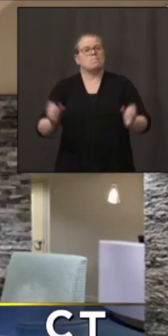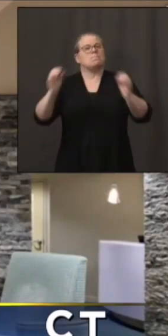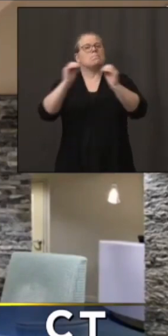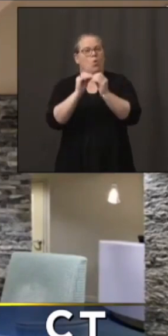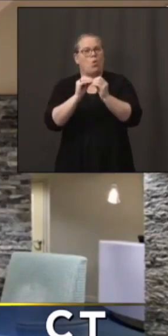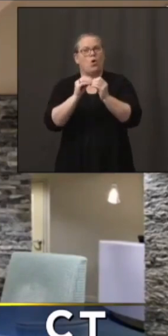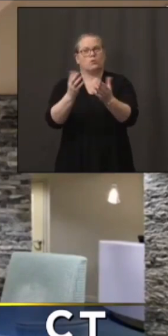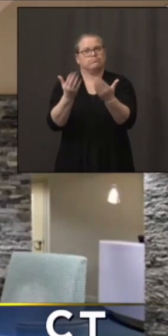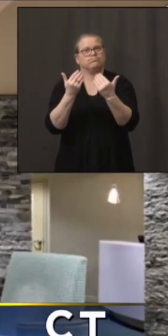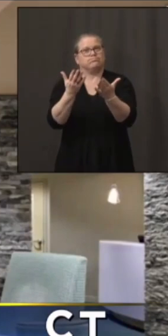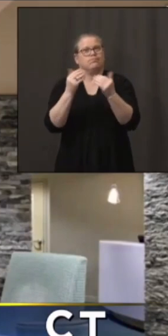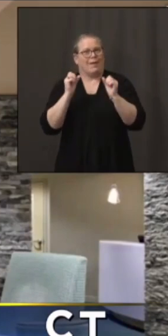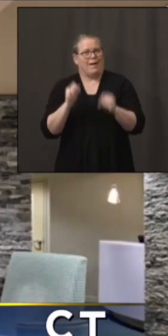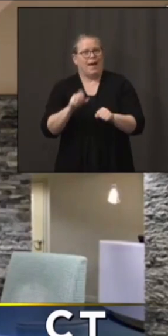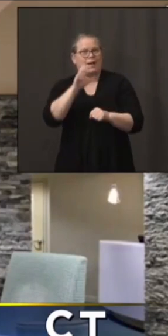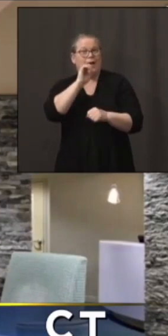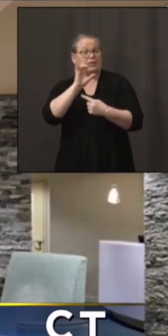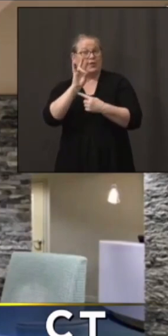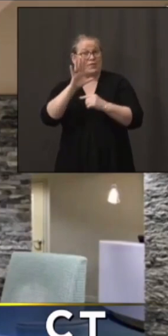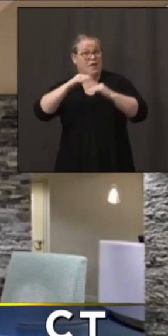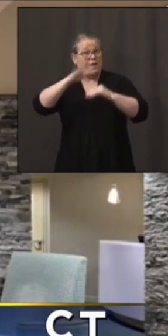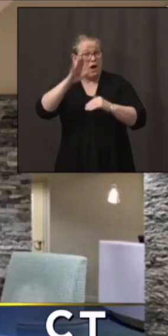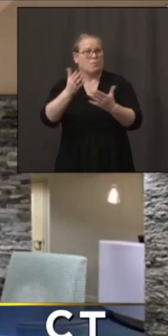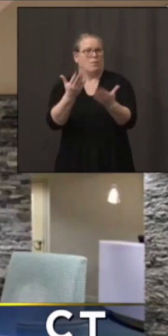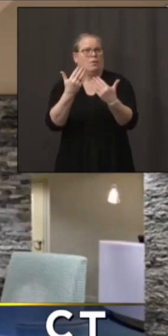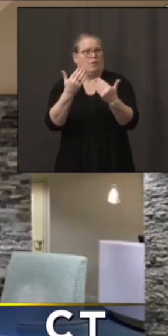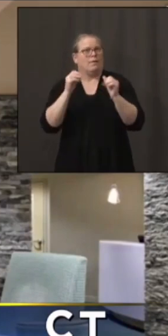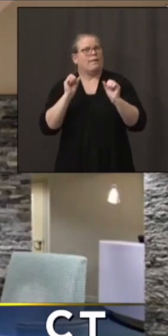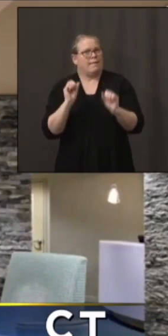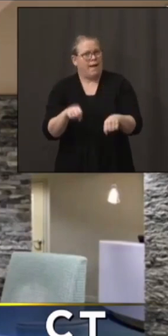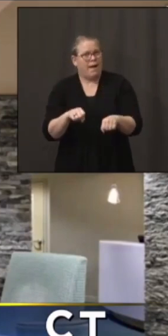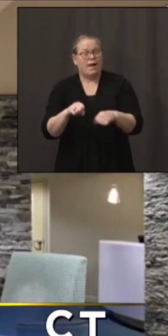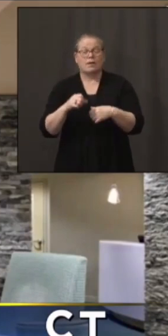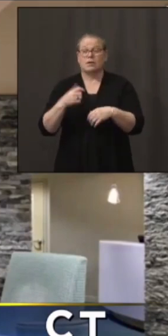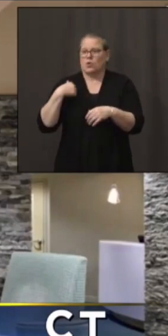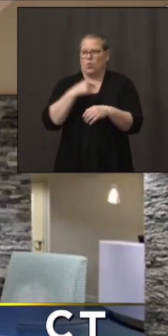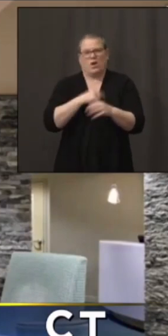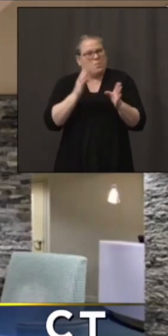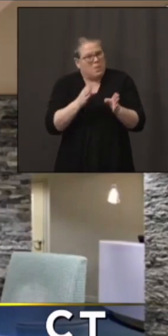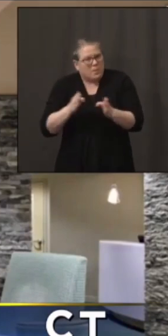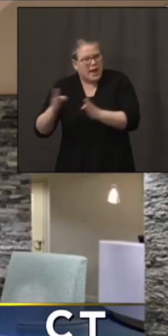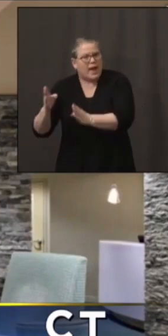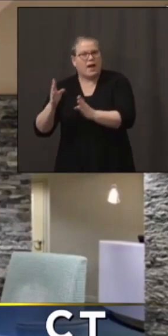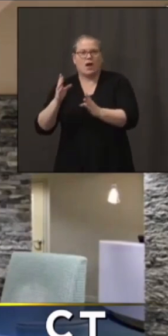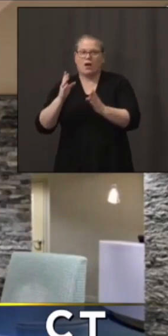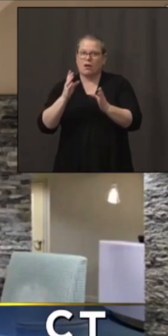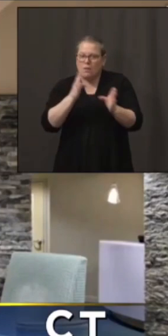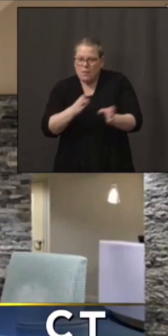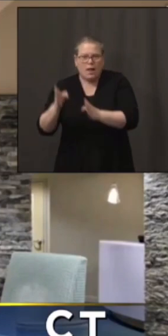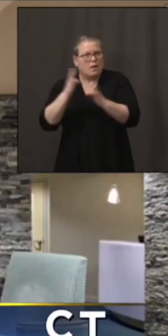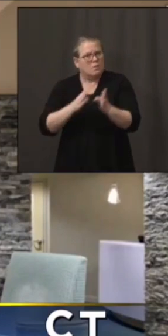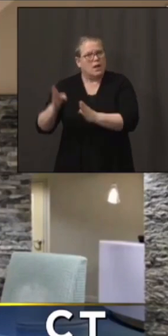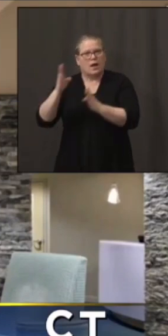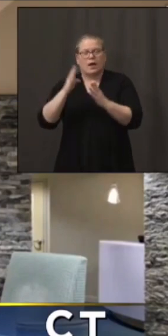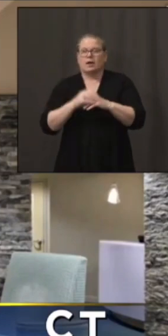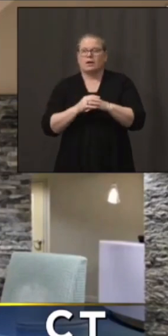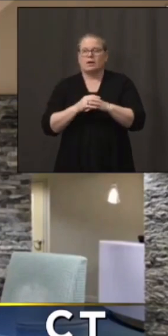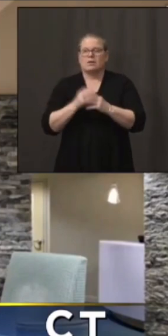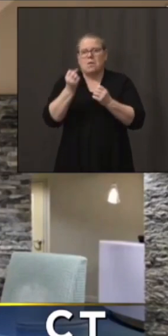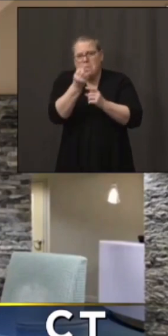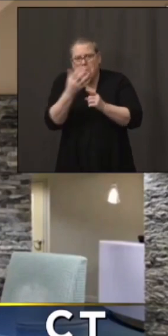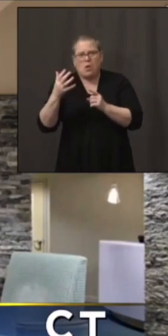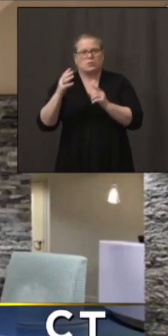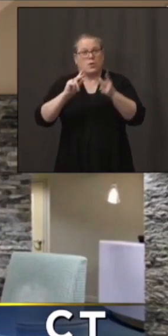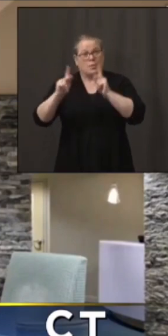75 years of age and older. We've already been preparing for this. We've identified vulnerable individuals in